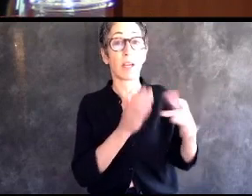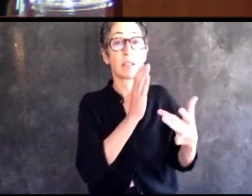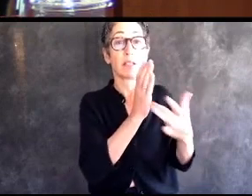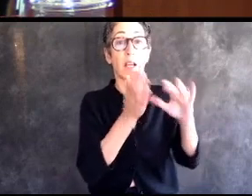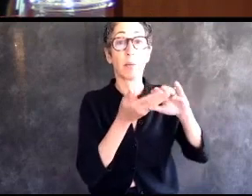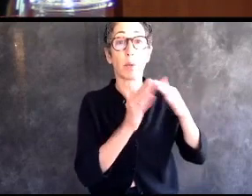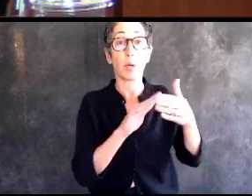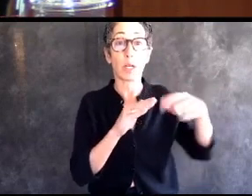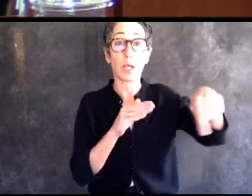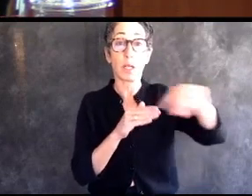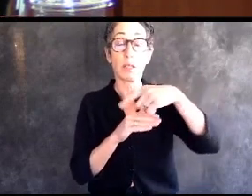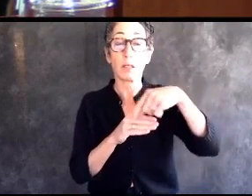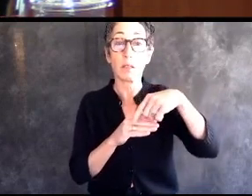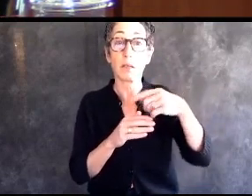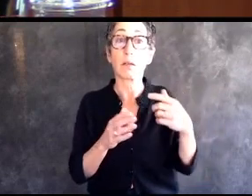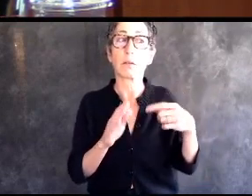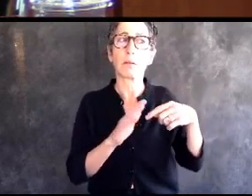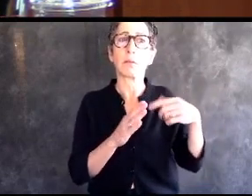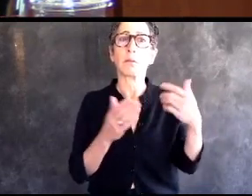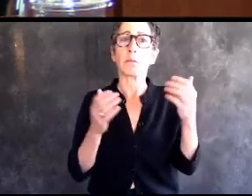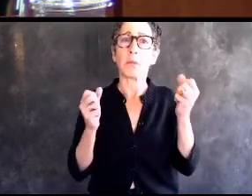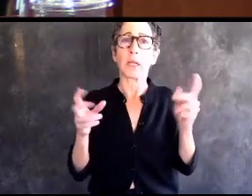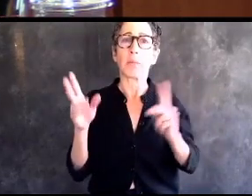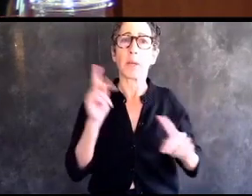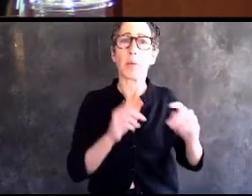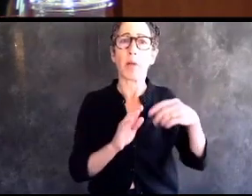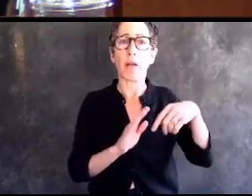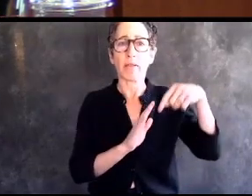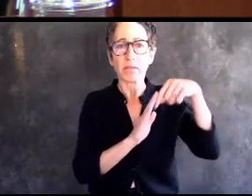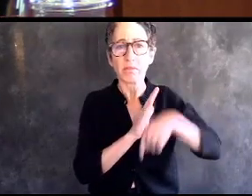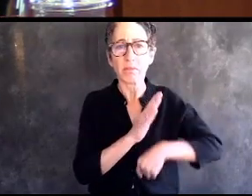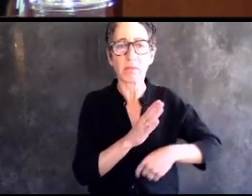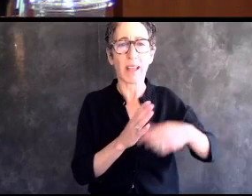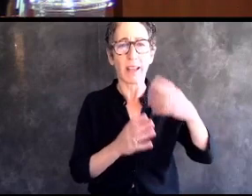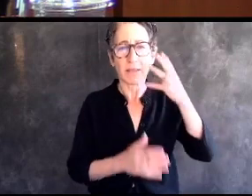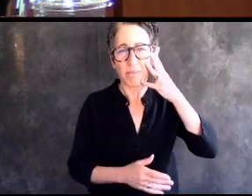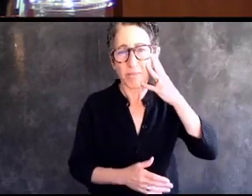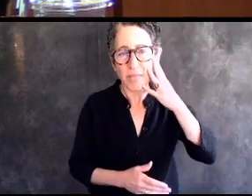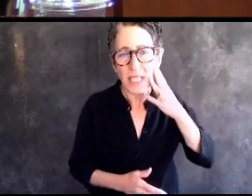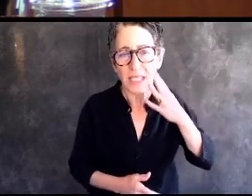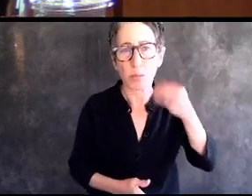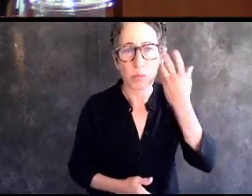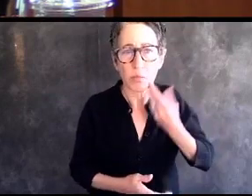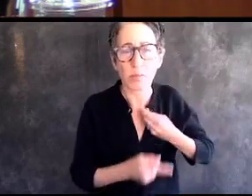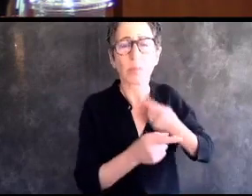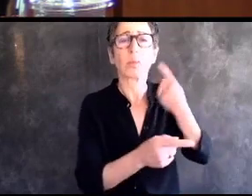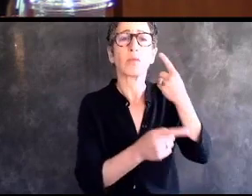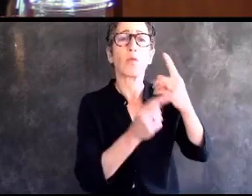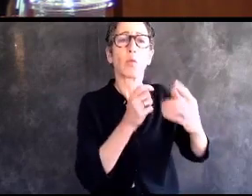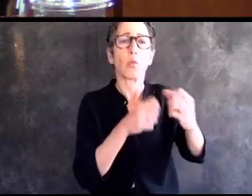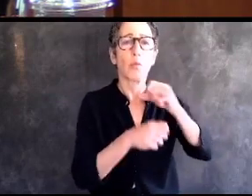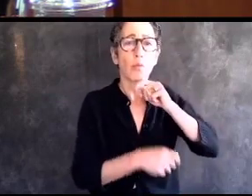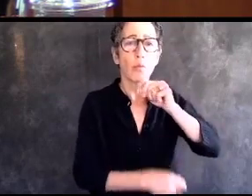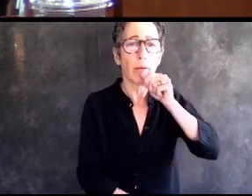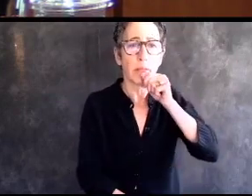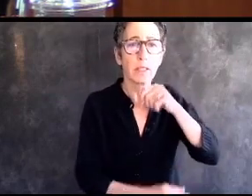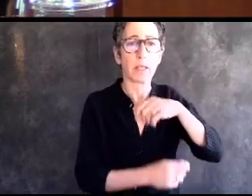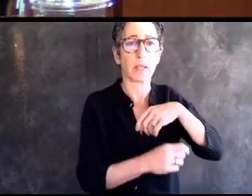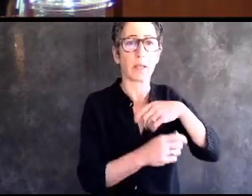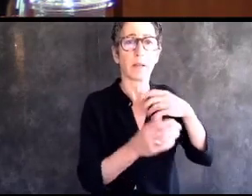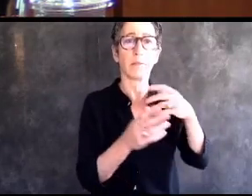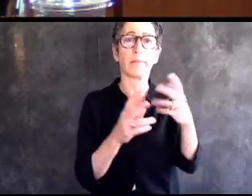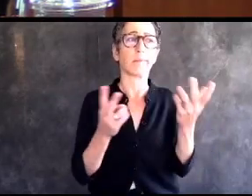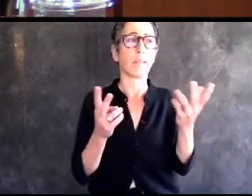deep expertise in privacy-enhancing technology, in zero-knowledge technologies, things that are very esoteric to the